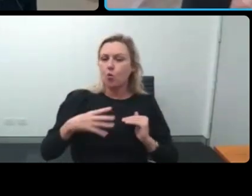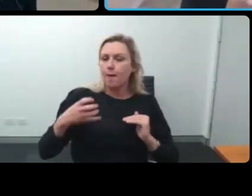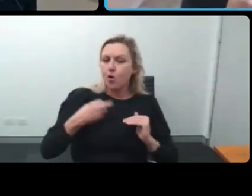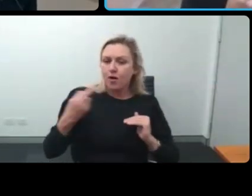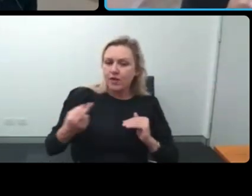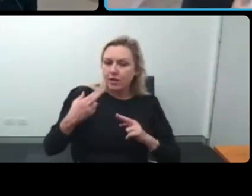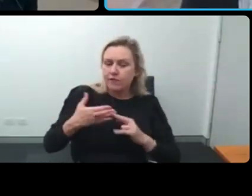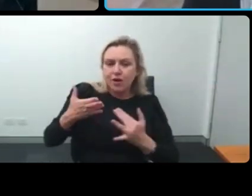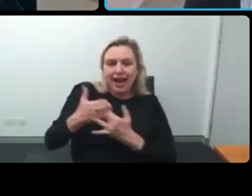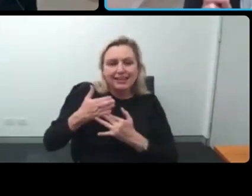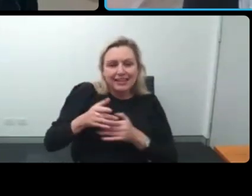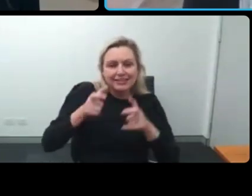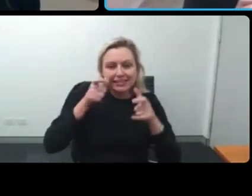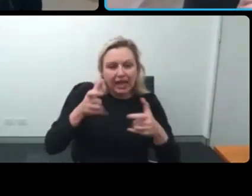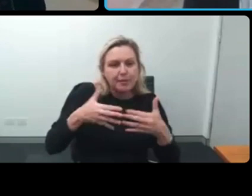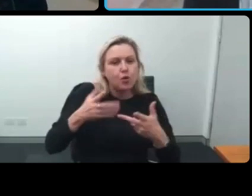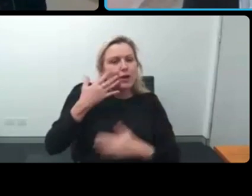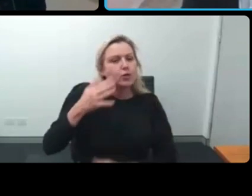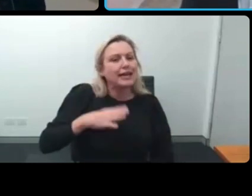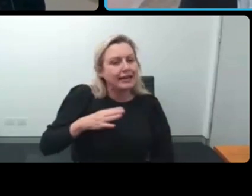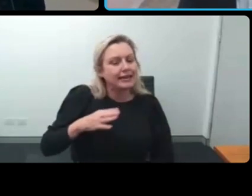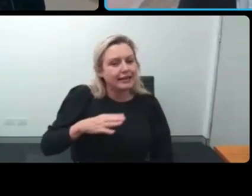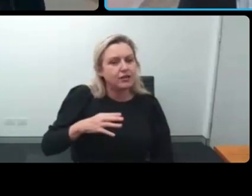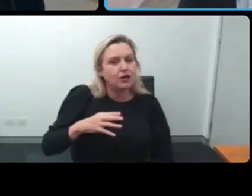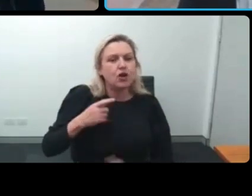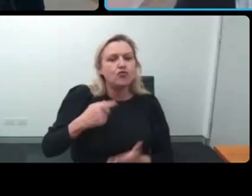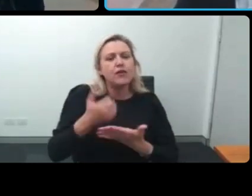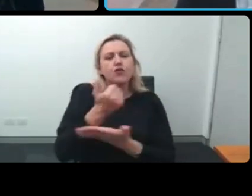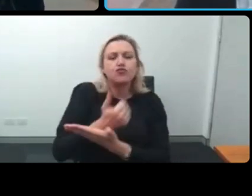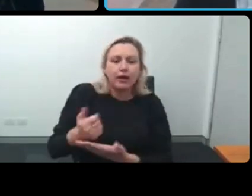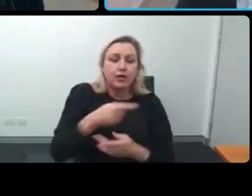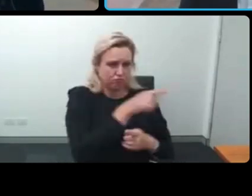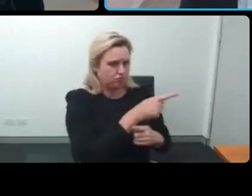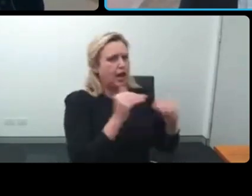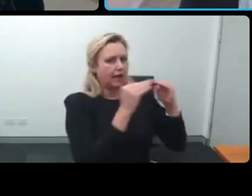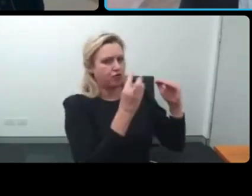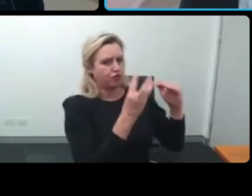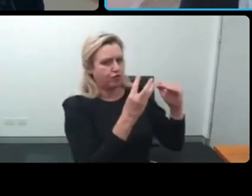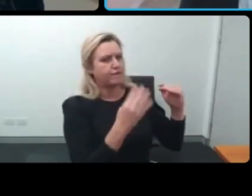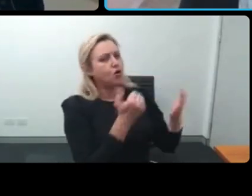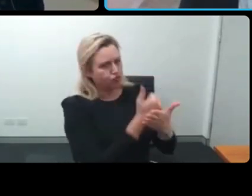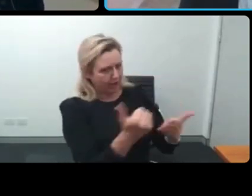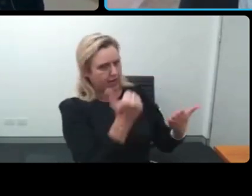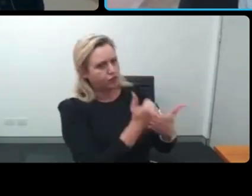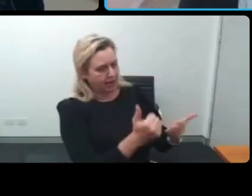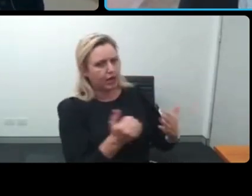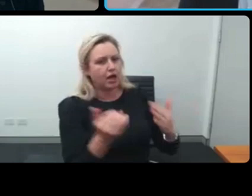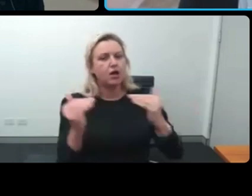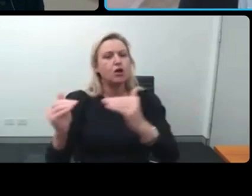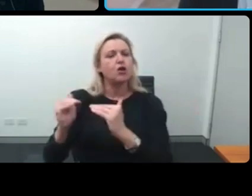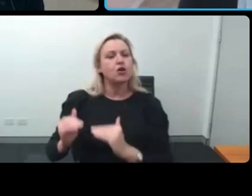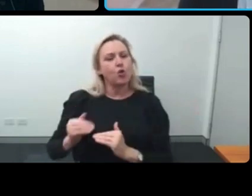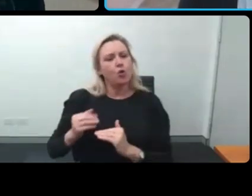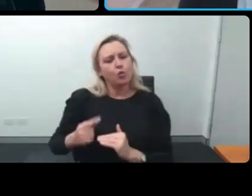care management when needed, as opposed to having that sort of regular check-in. We're looking at different sort of